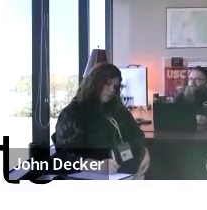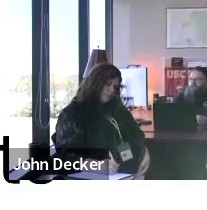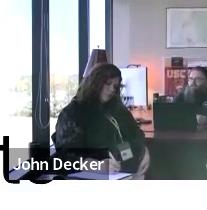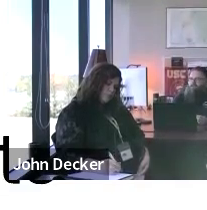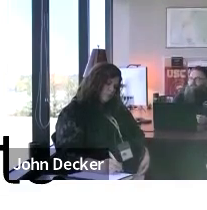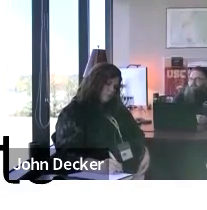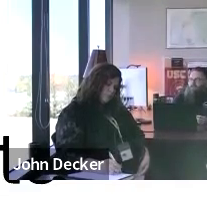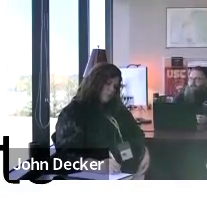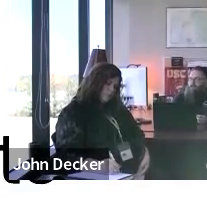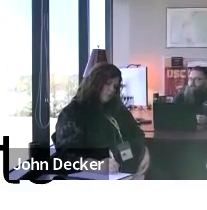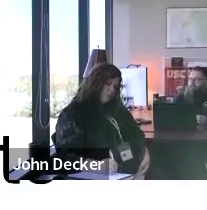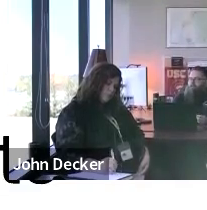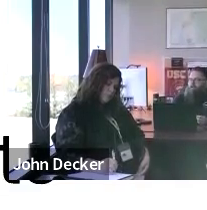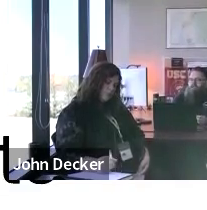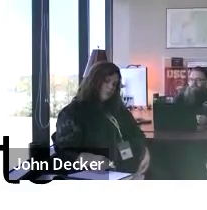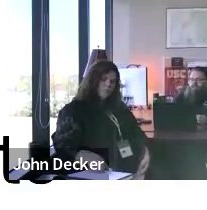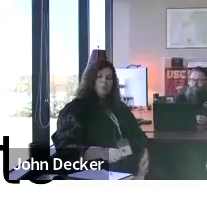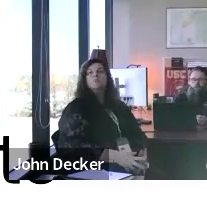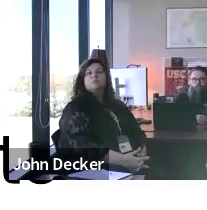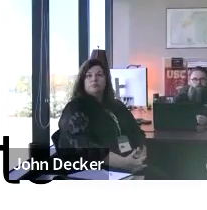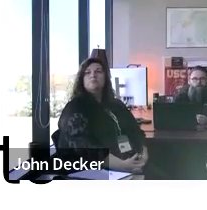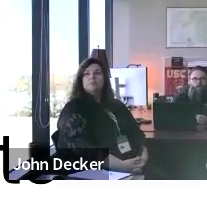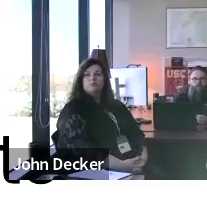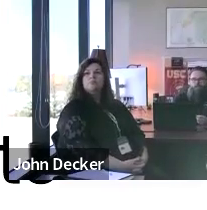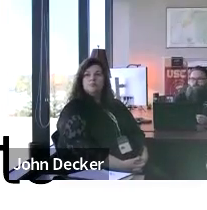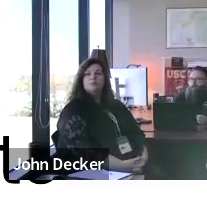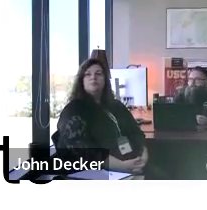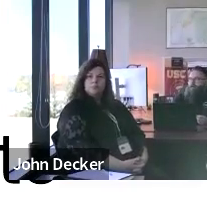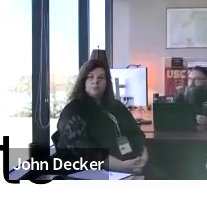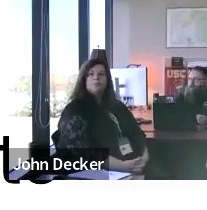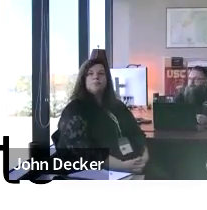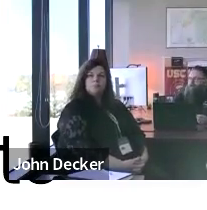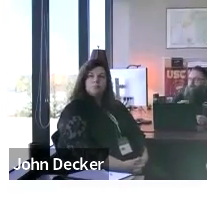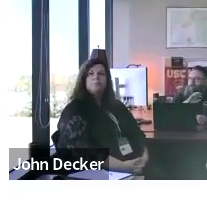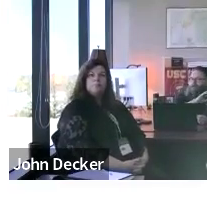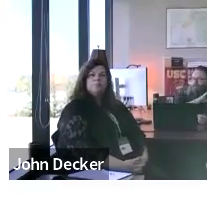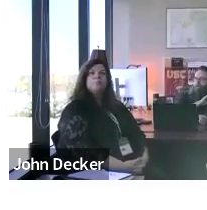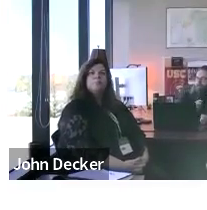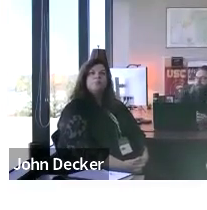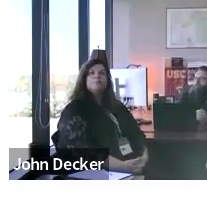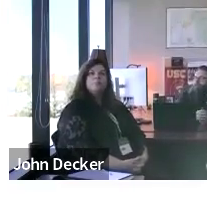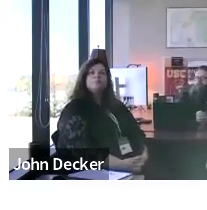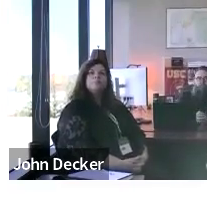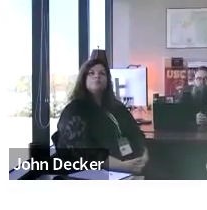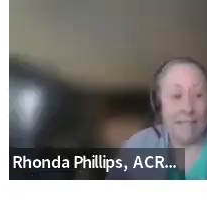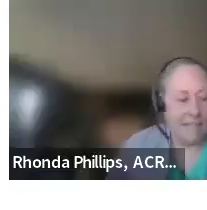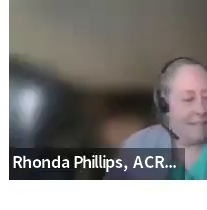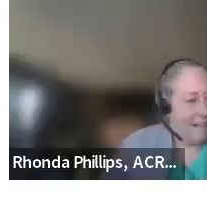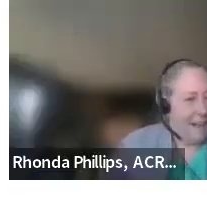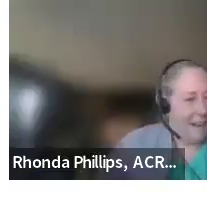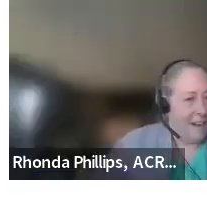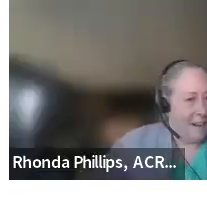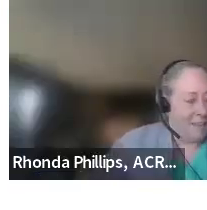we really hope that this is one that the department is going to support. We put it down as our top priority. We